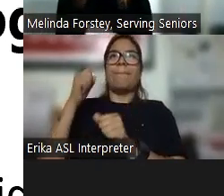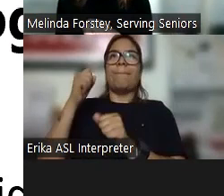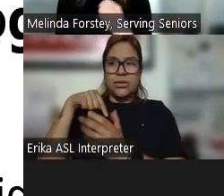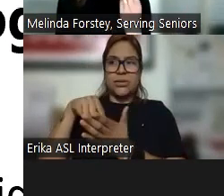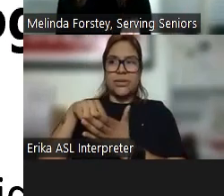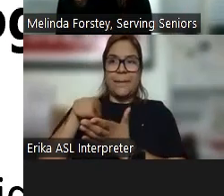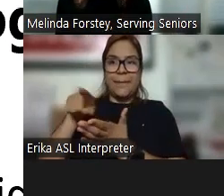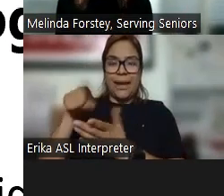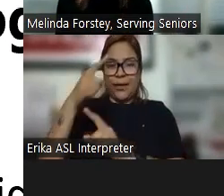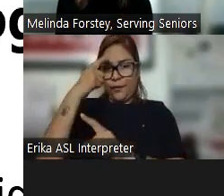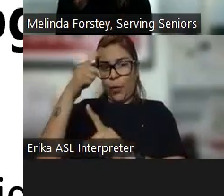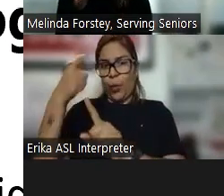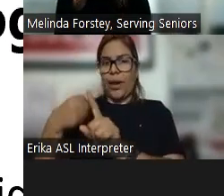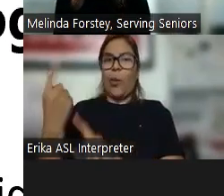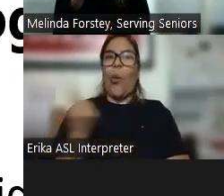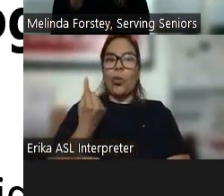area median income.